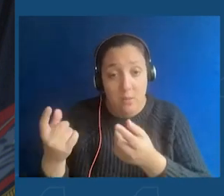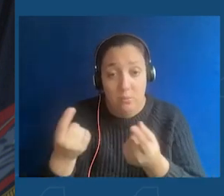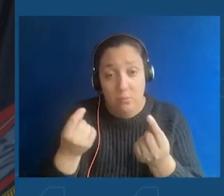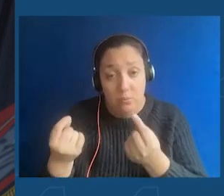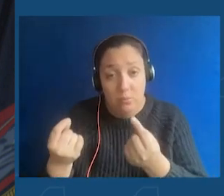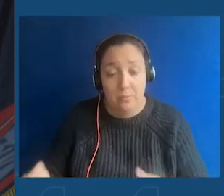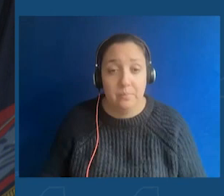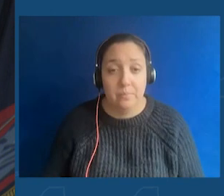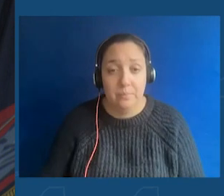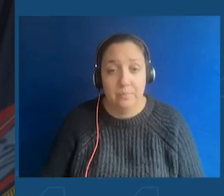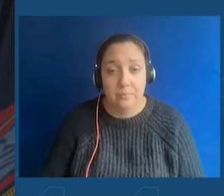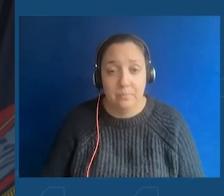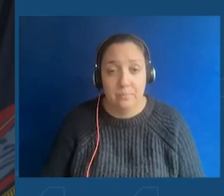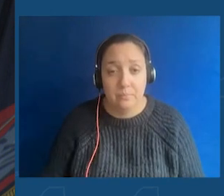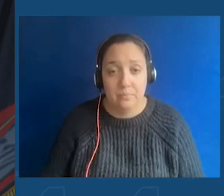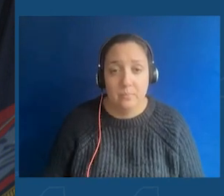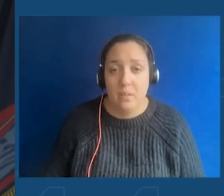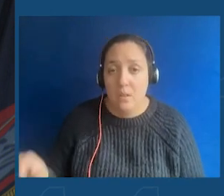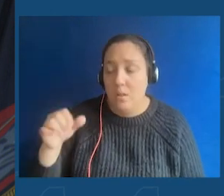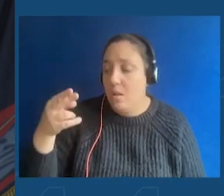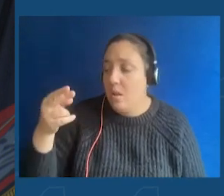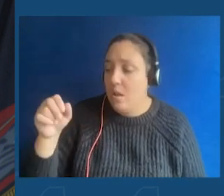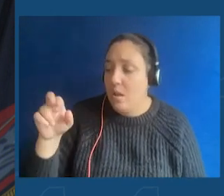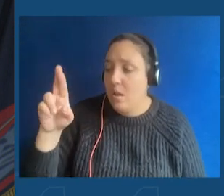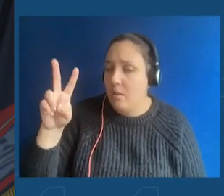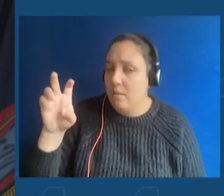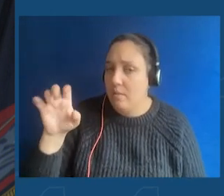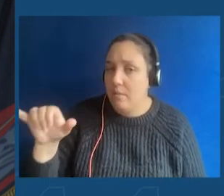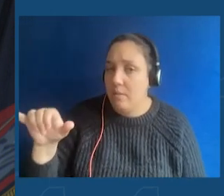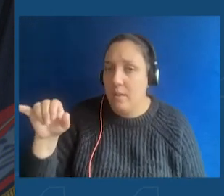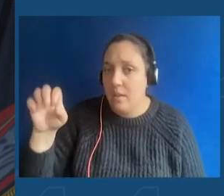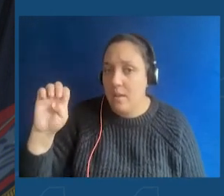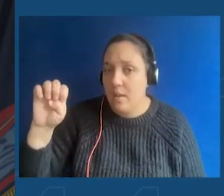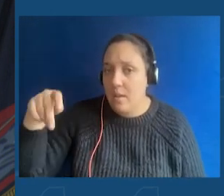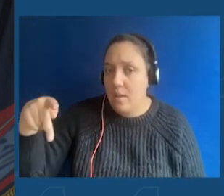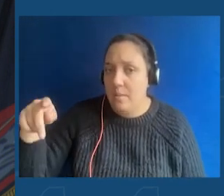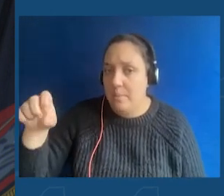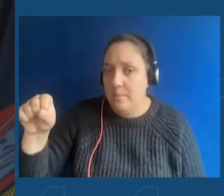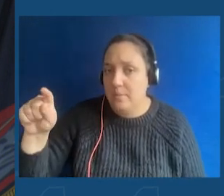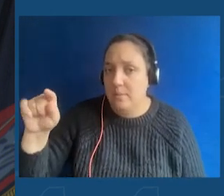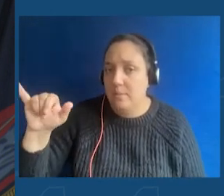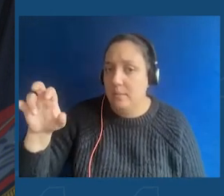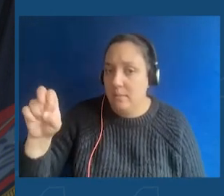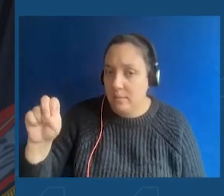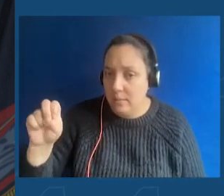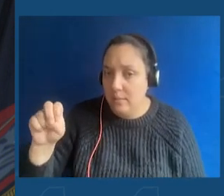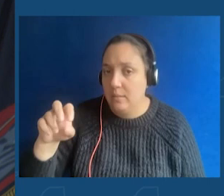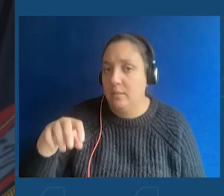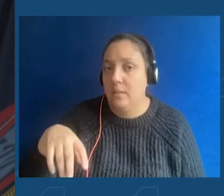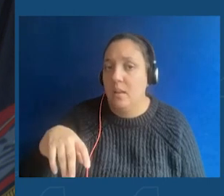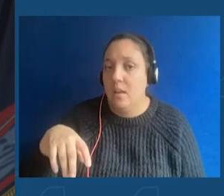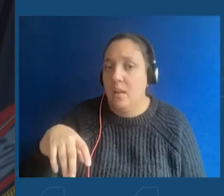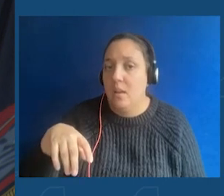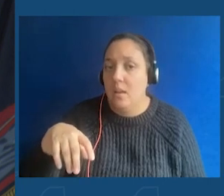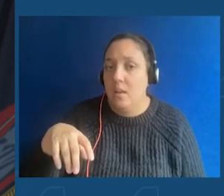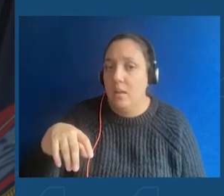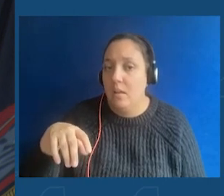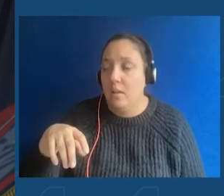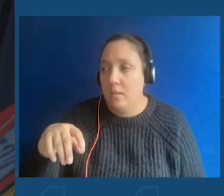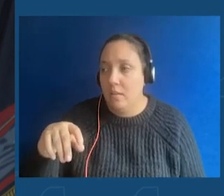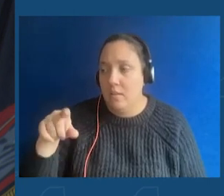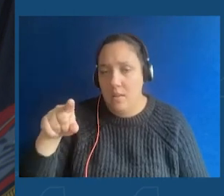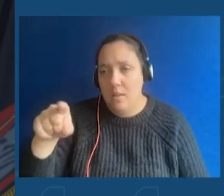I commend Assemblymember Harvey Epstein and Senator Cordell Clear for their work on this bill. Let's give them another round of applause.